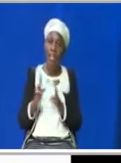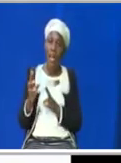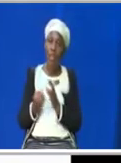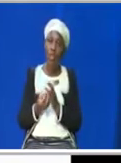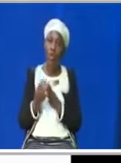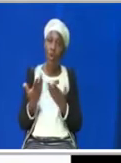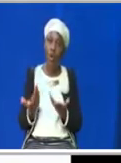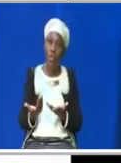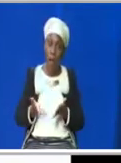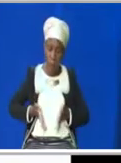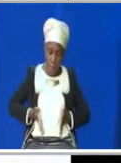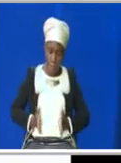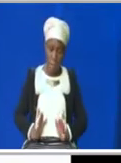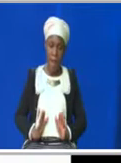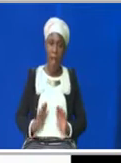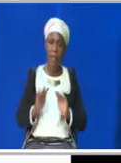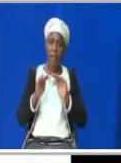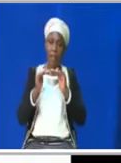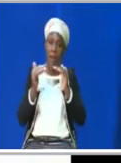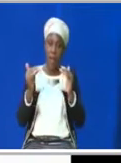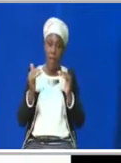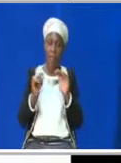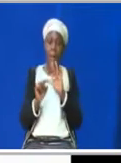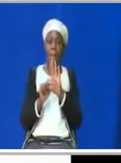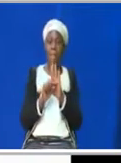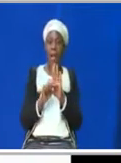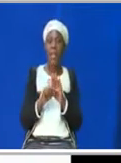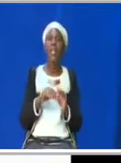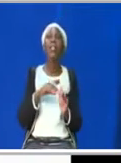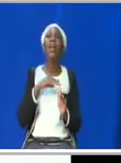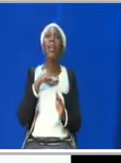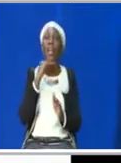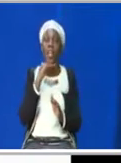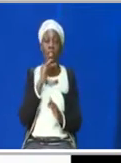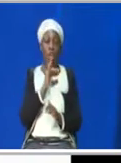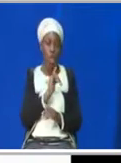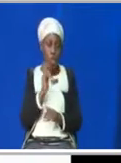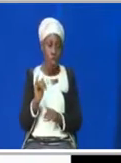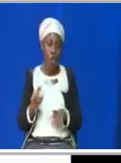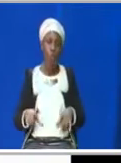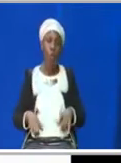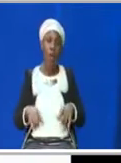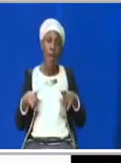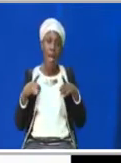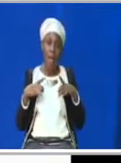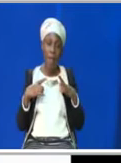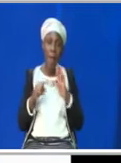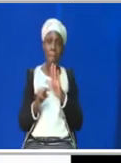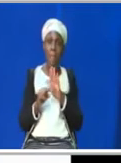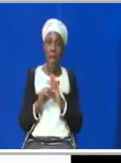actually birth rate, you subtract death rate. Those who are living, you subtract those who are